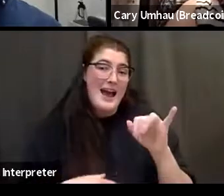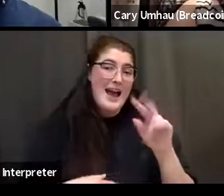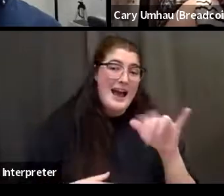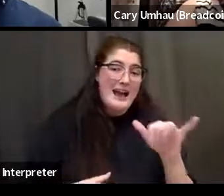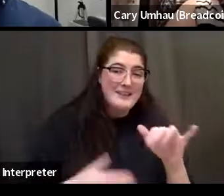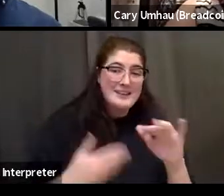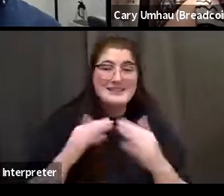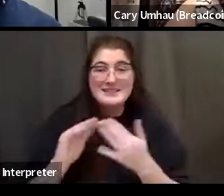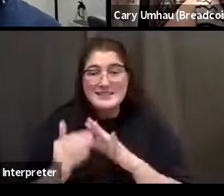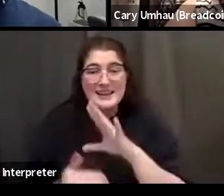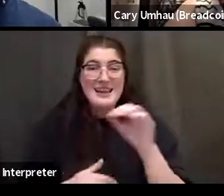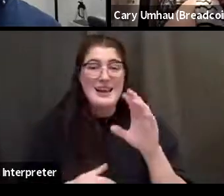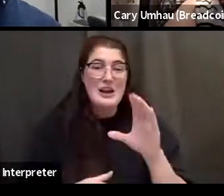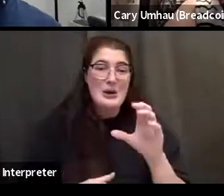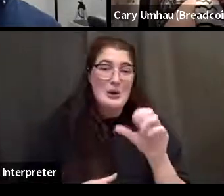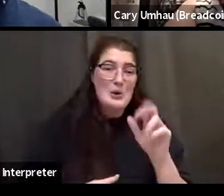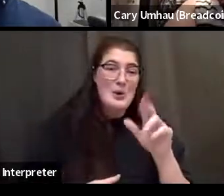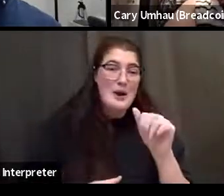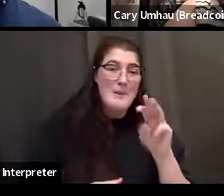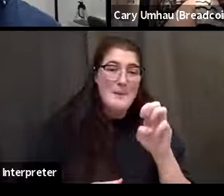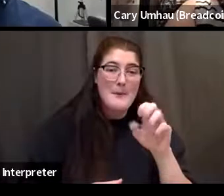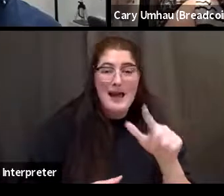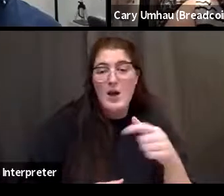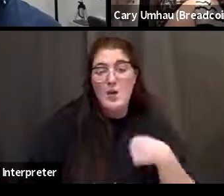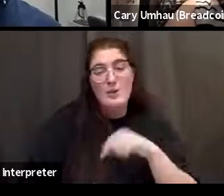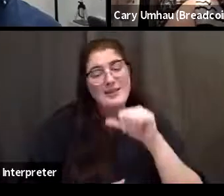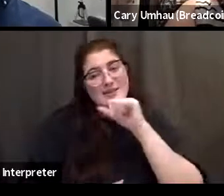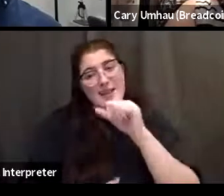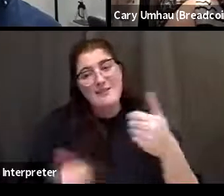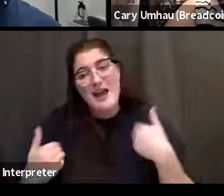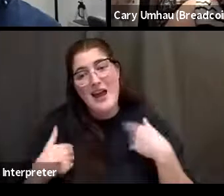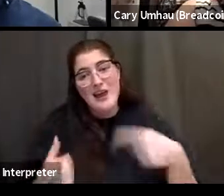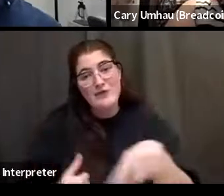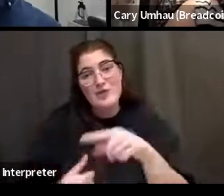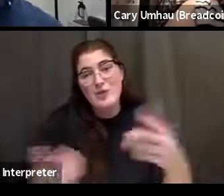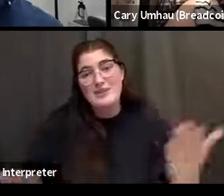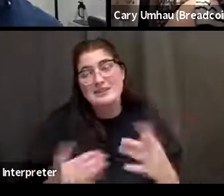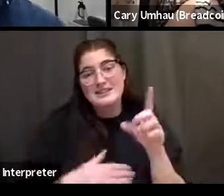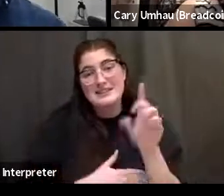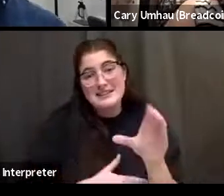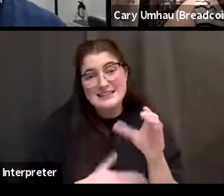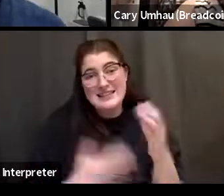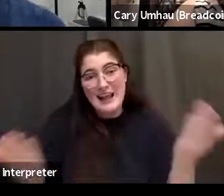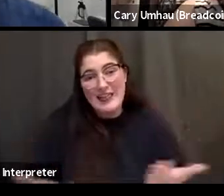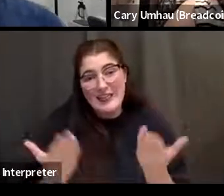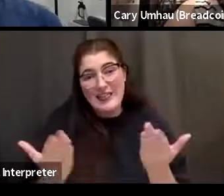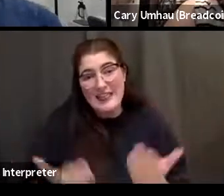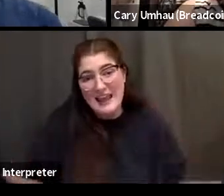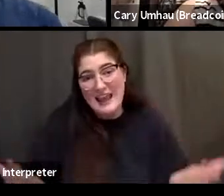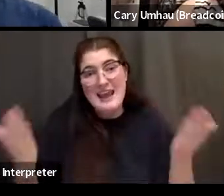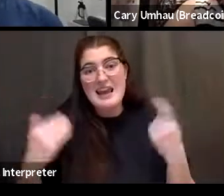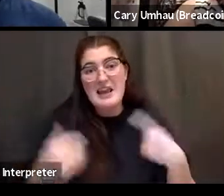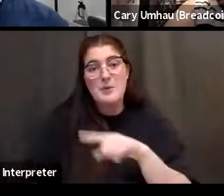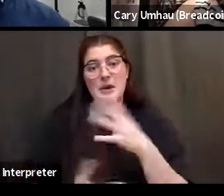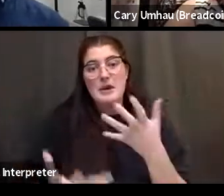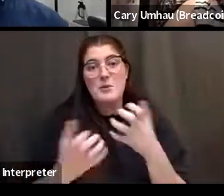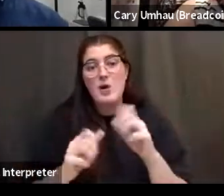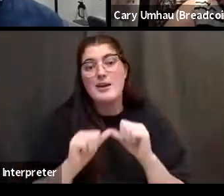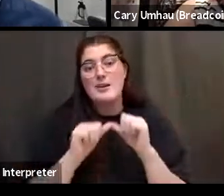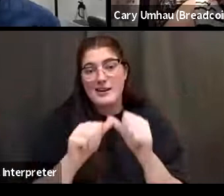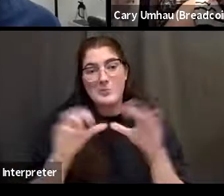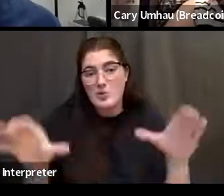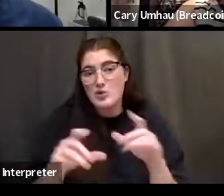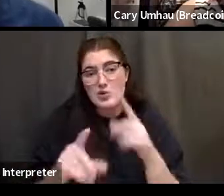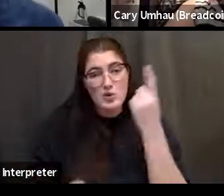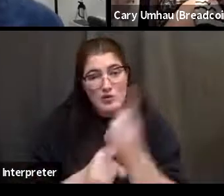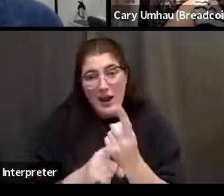City, yes, we would love to have you. This is a DC thing. You know, we want to do